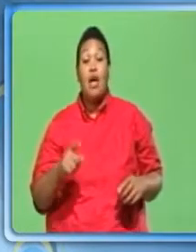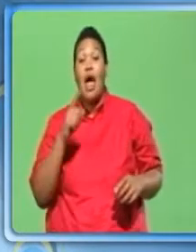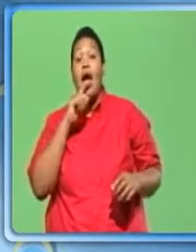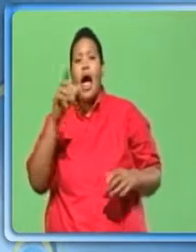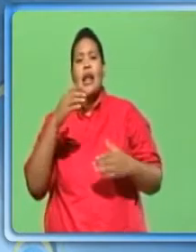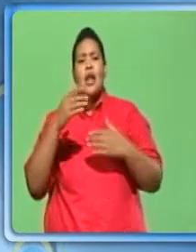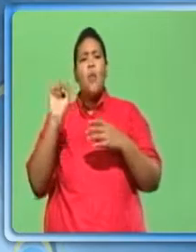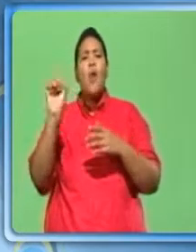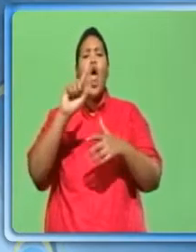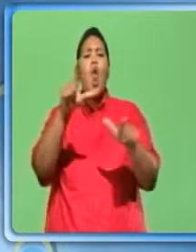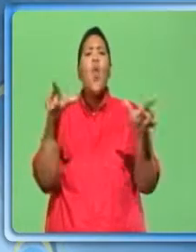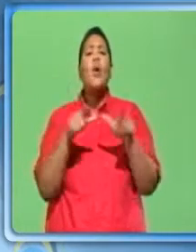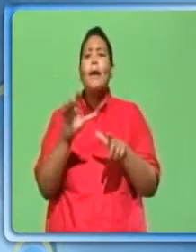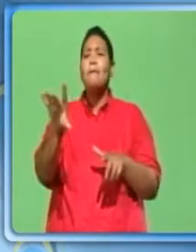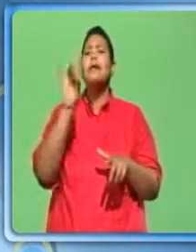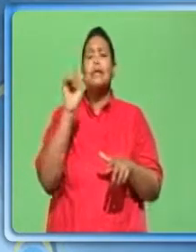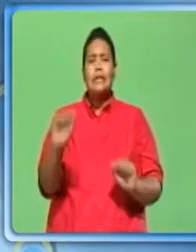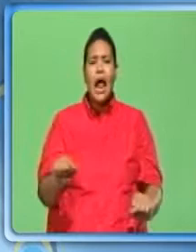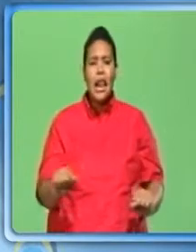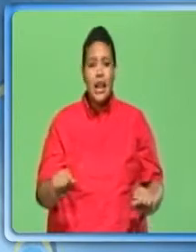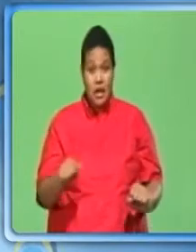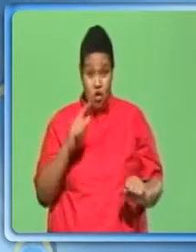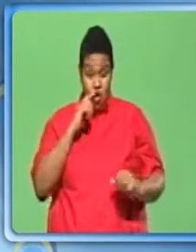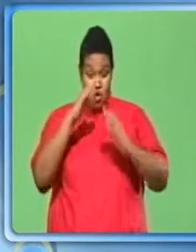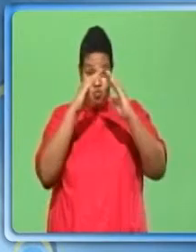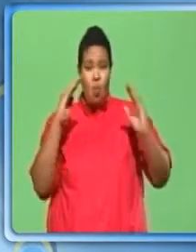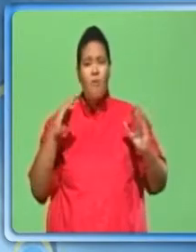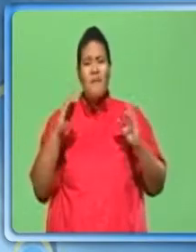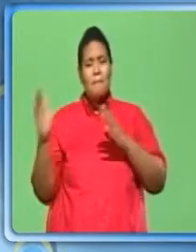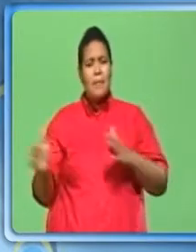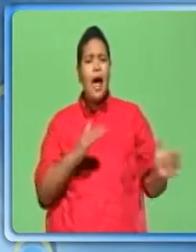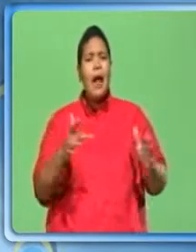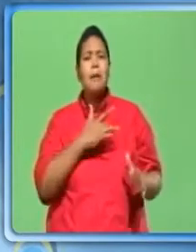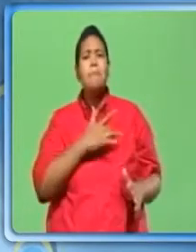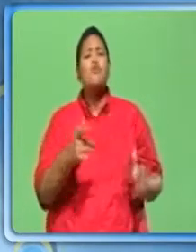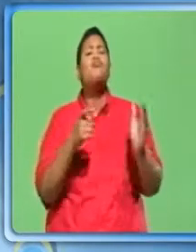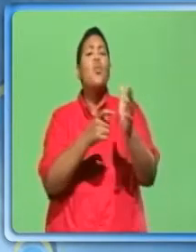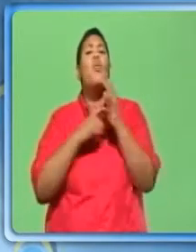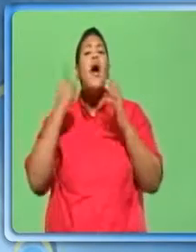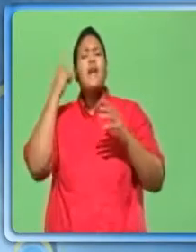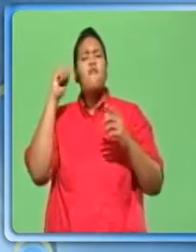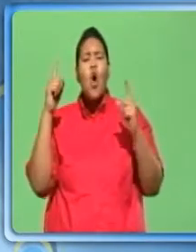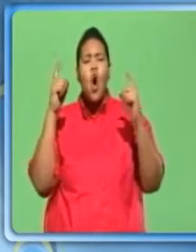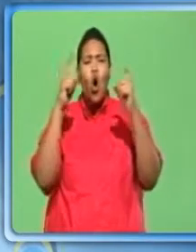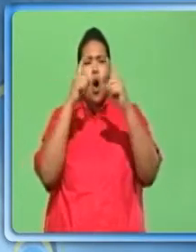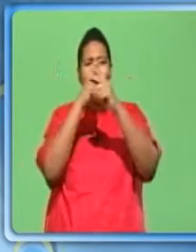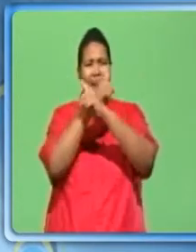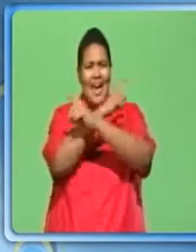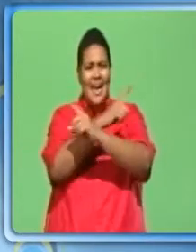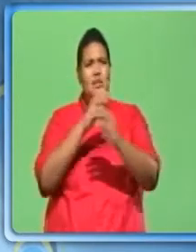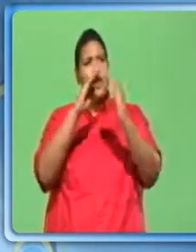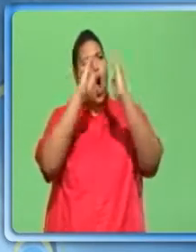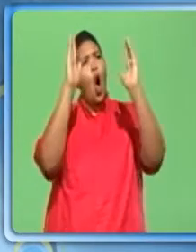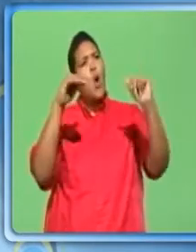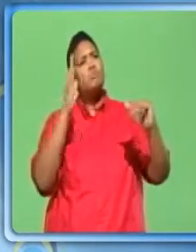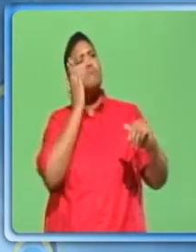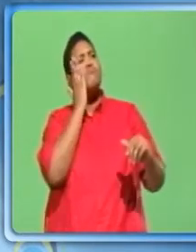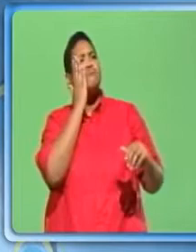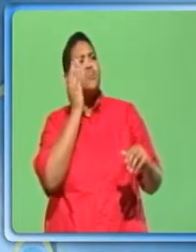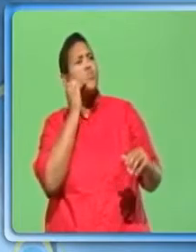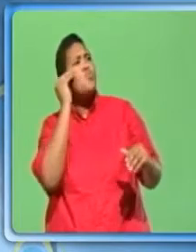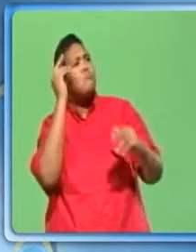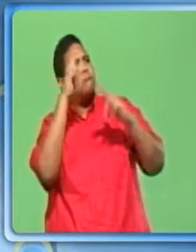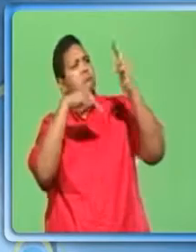their location. Roof framing plans are usually required for complicated residential roof shapes and